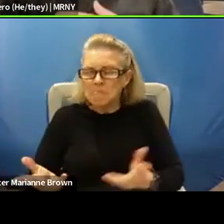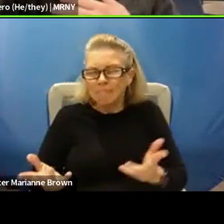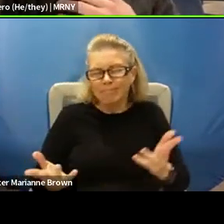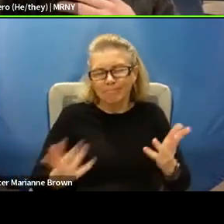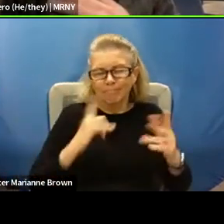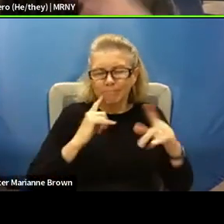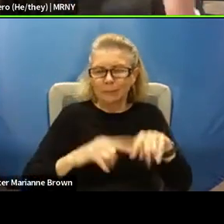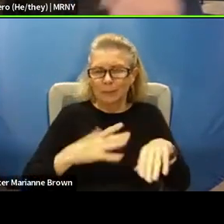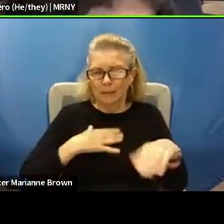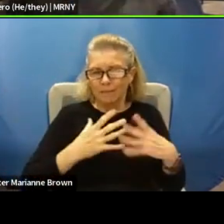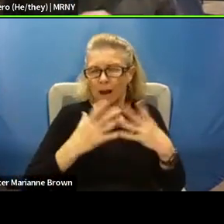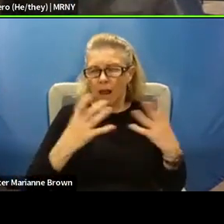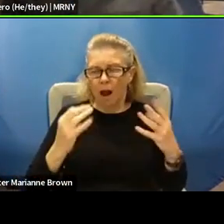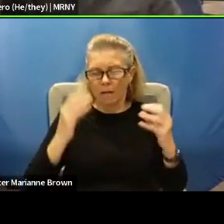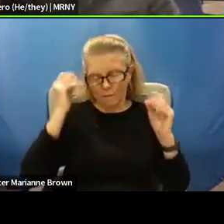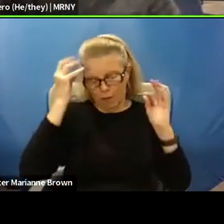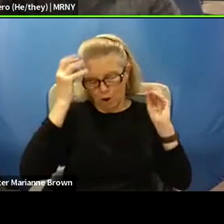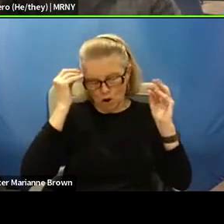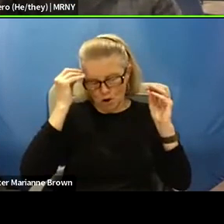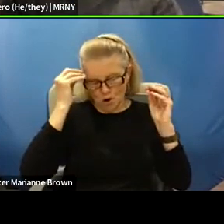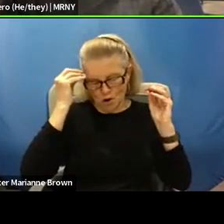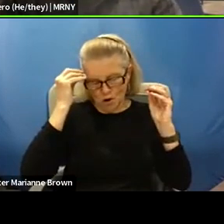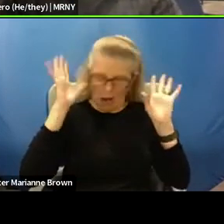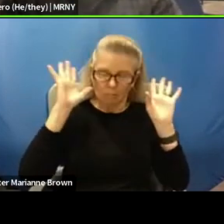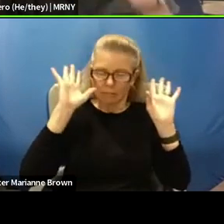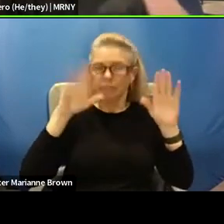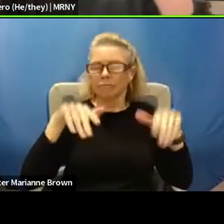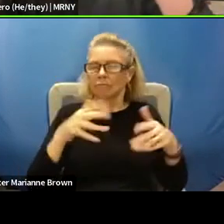but yeah, I'll leave it at that.